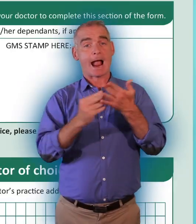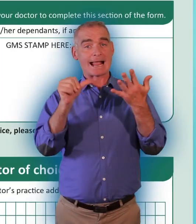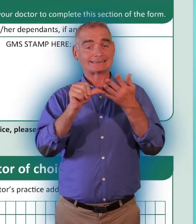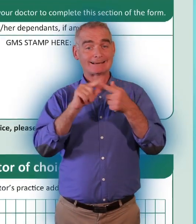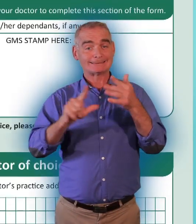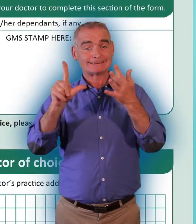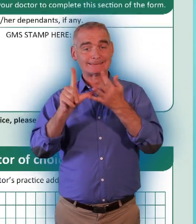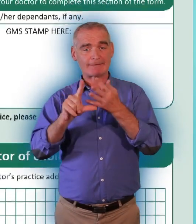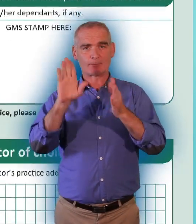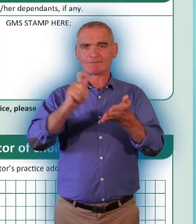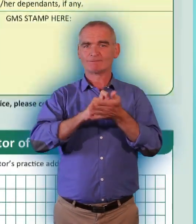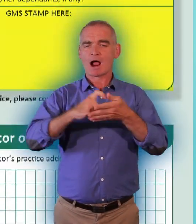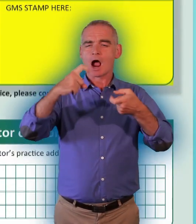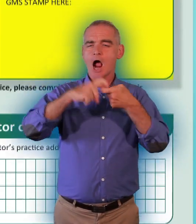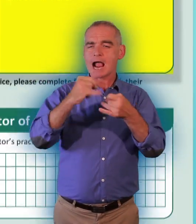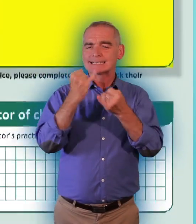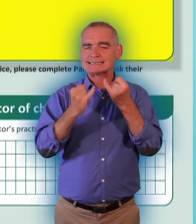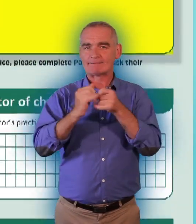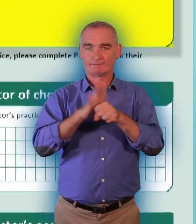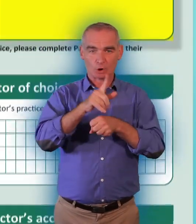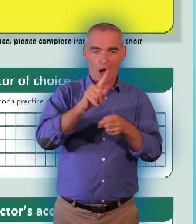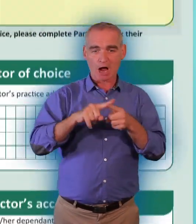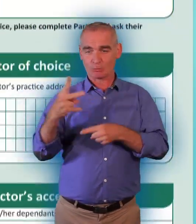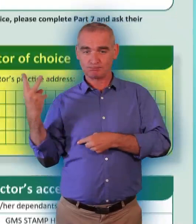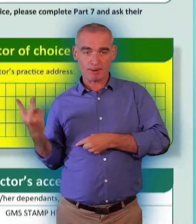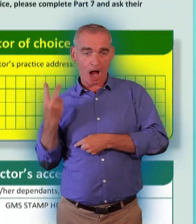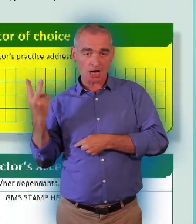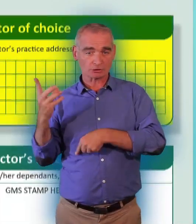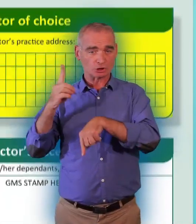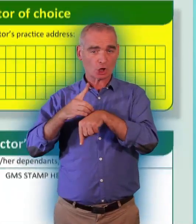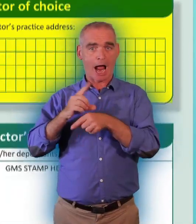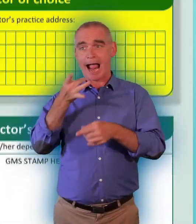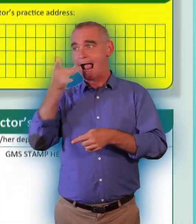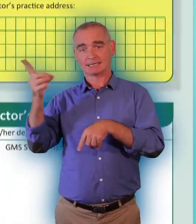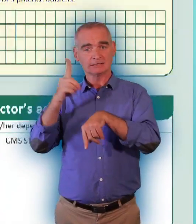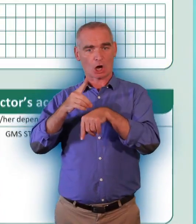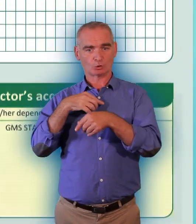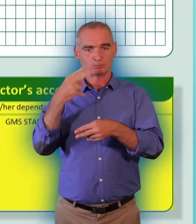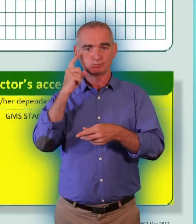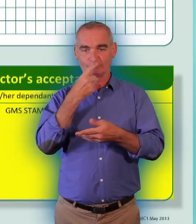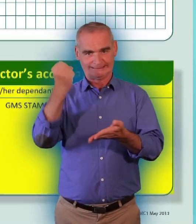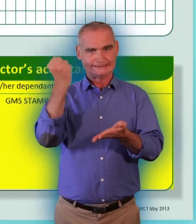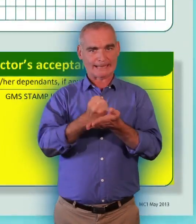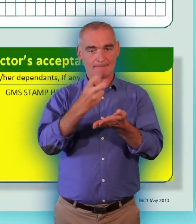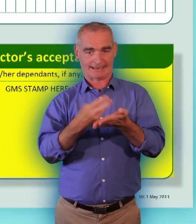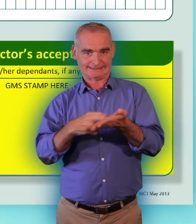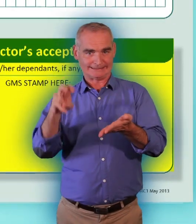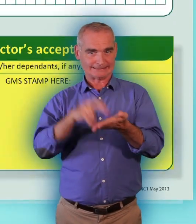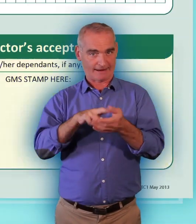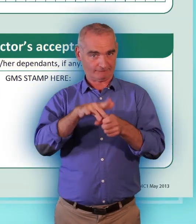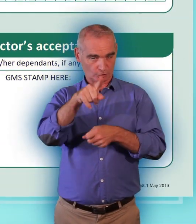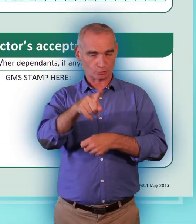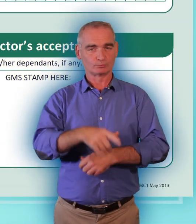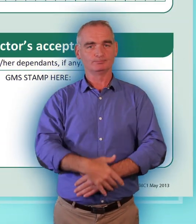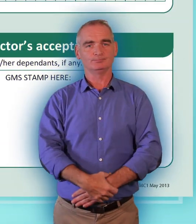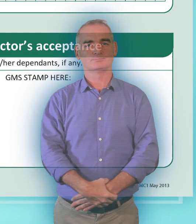In Parts 6 and 7, you must fill in contact details for you and your partner's doctors and ask them to sign and stamp